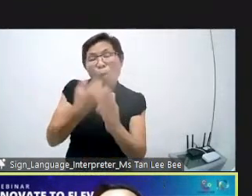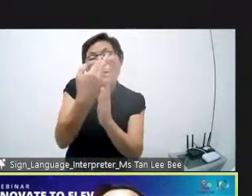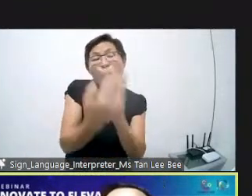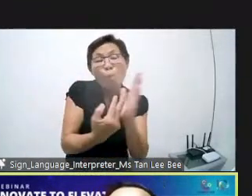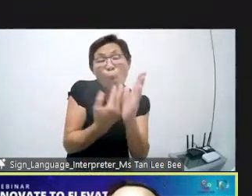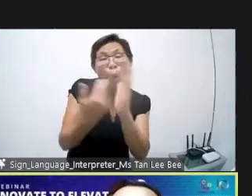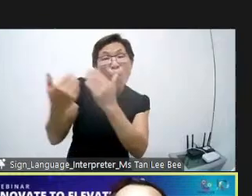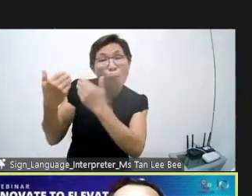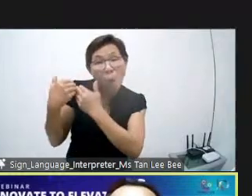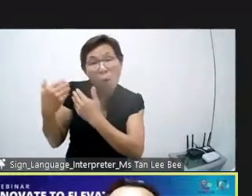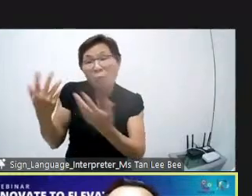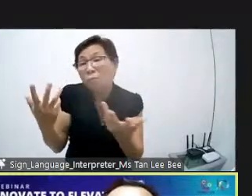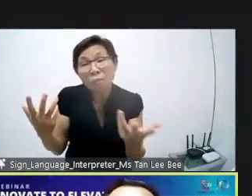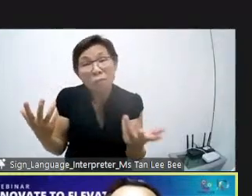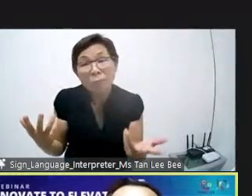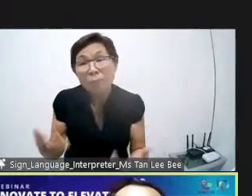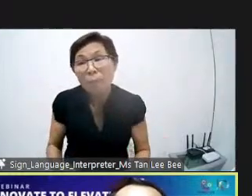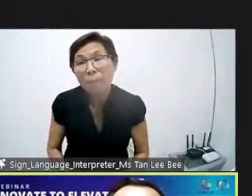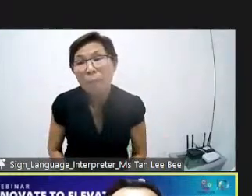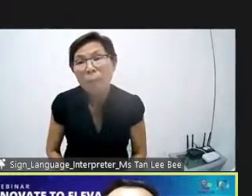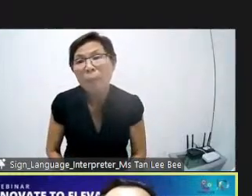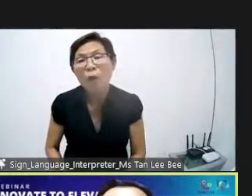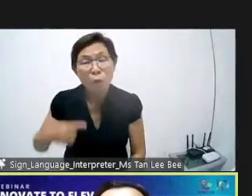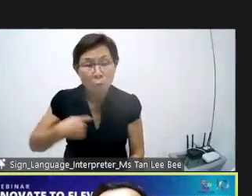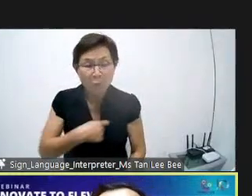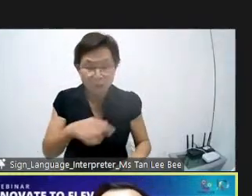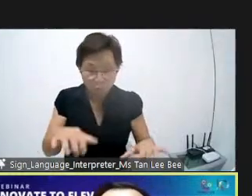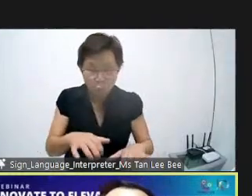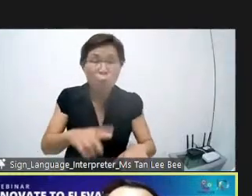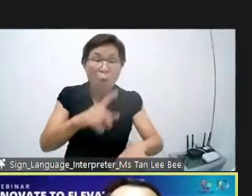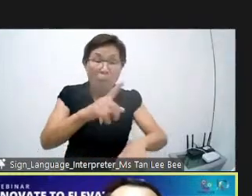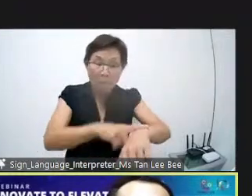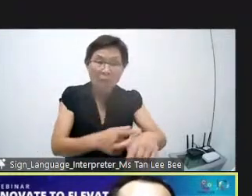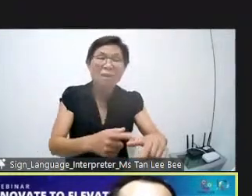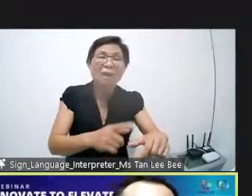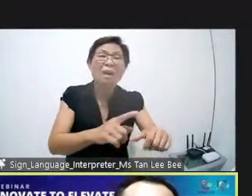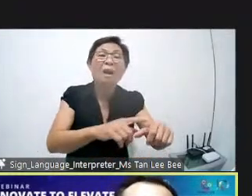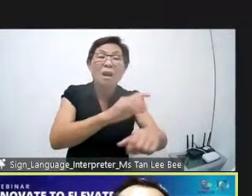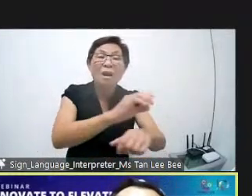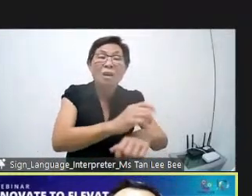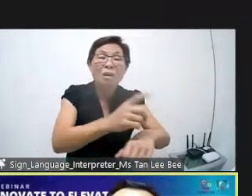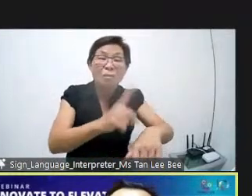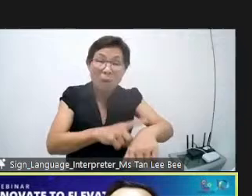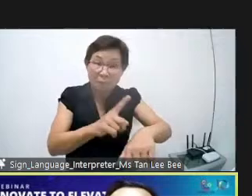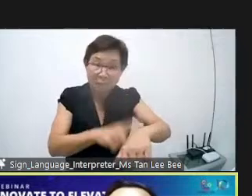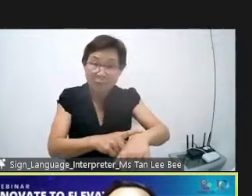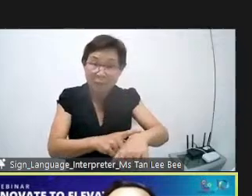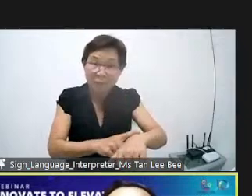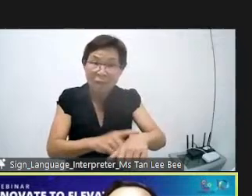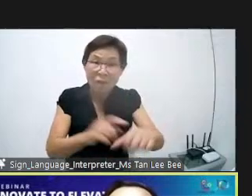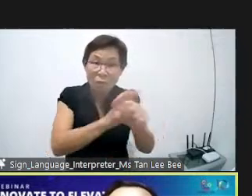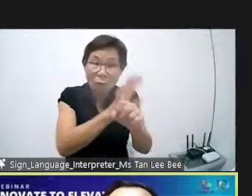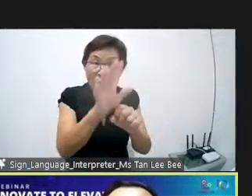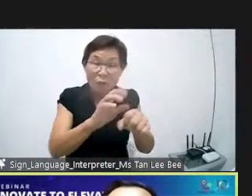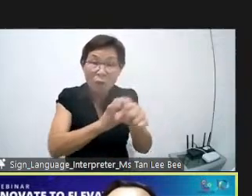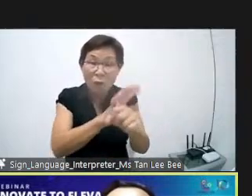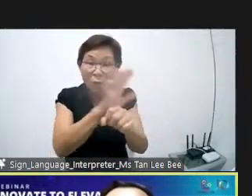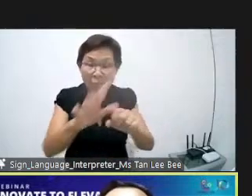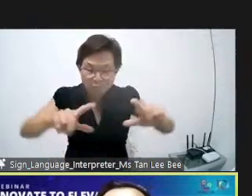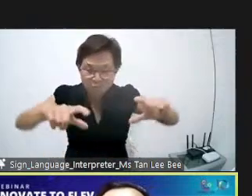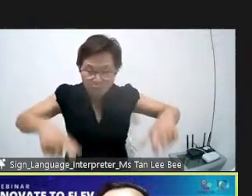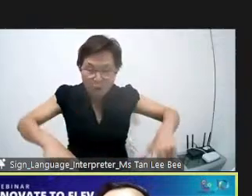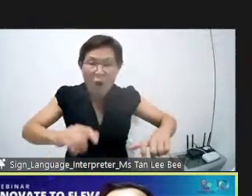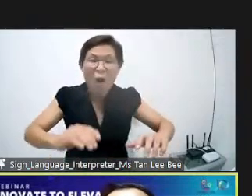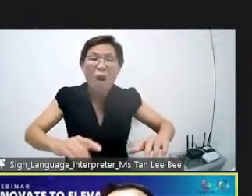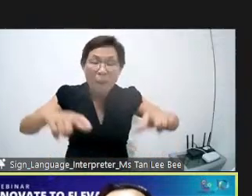just our what we did before in the first phase of COVID-19. We just make a simple innovation. Okay,